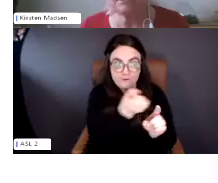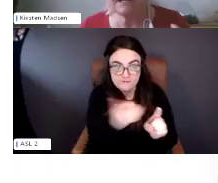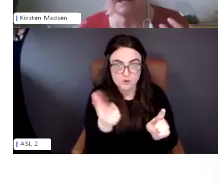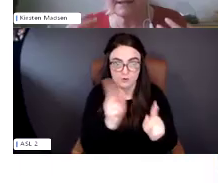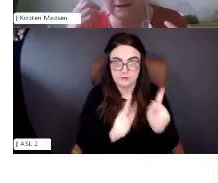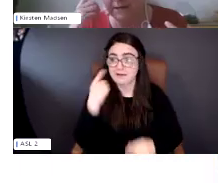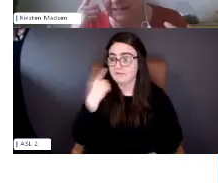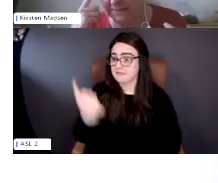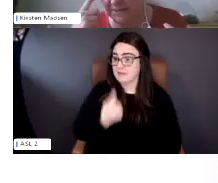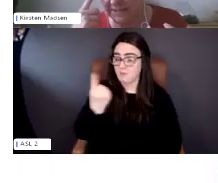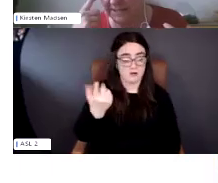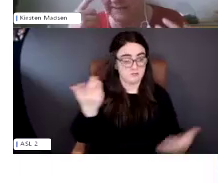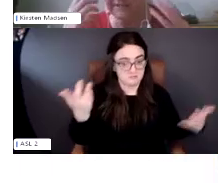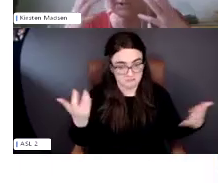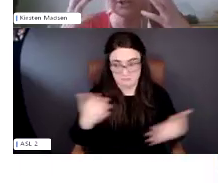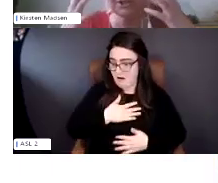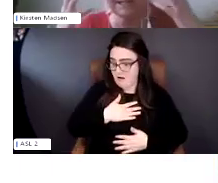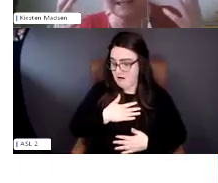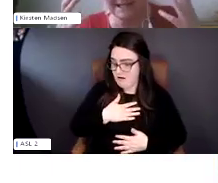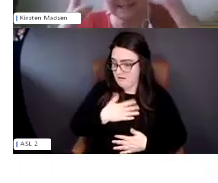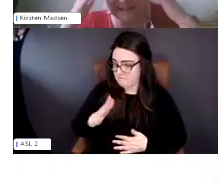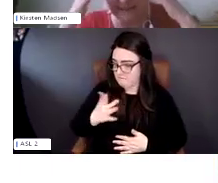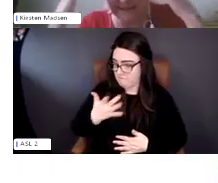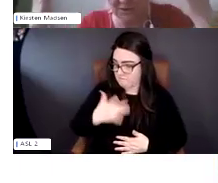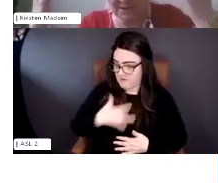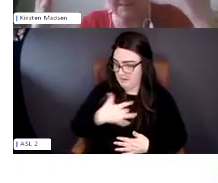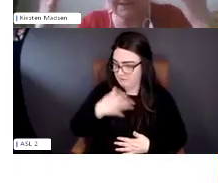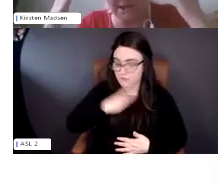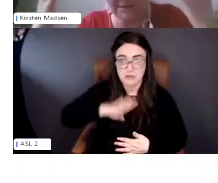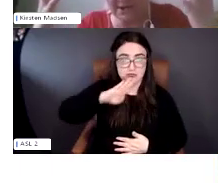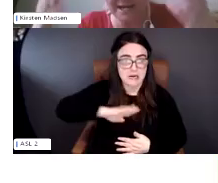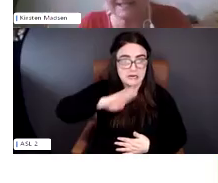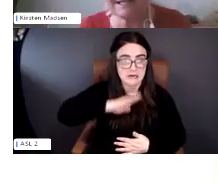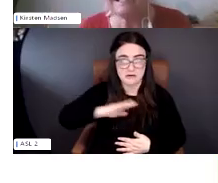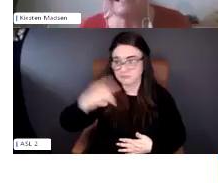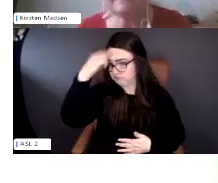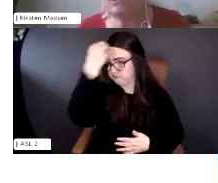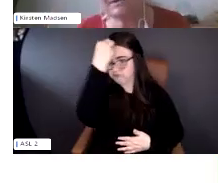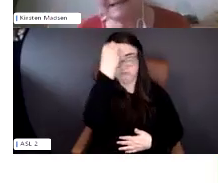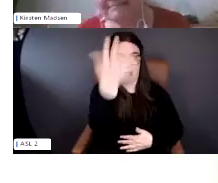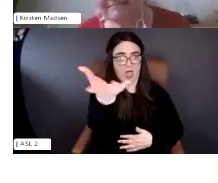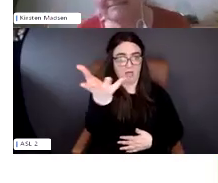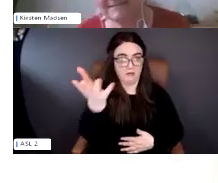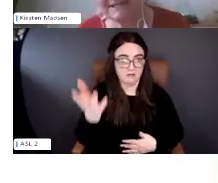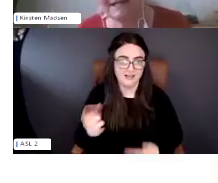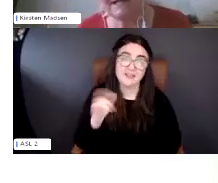out because they're experiencing frustration and saying something that's just on the top of their head, that's